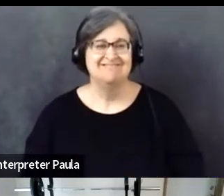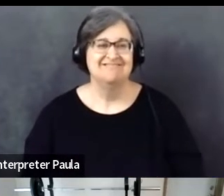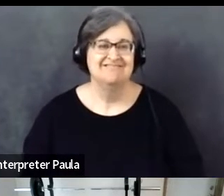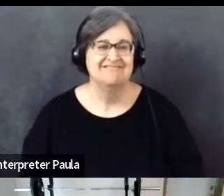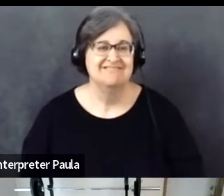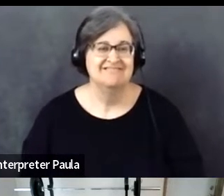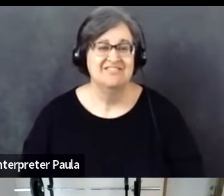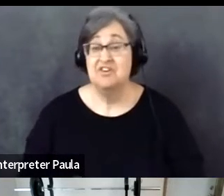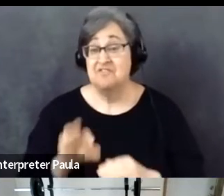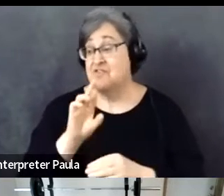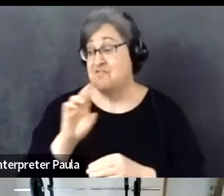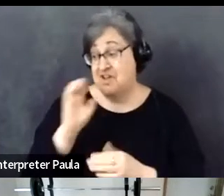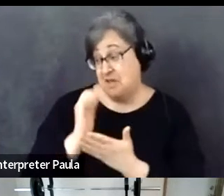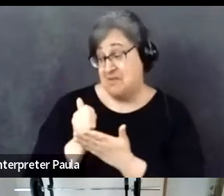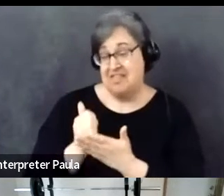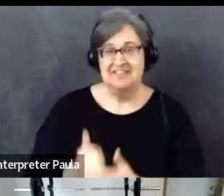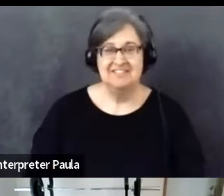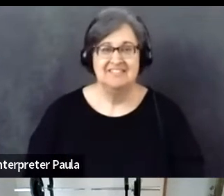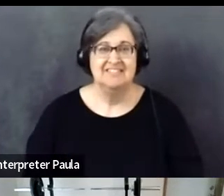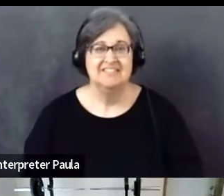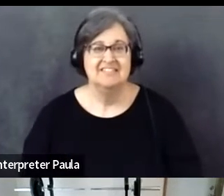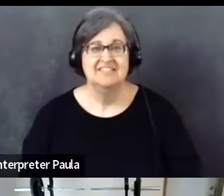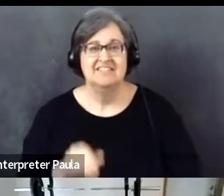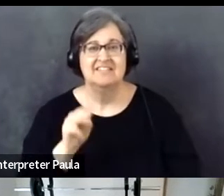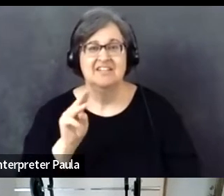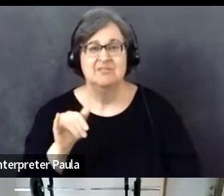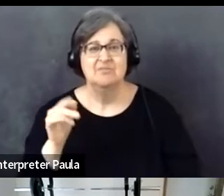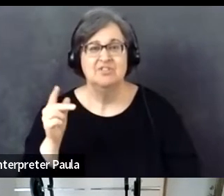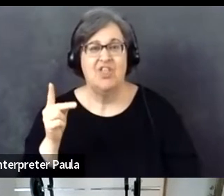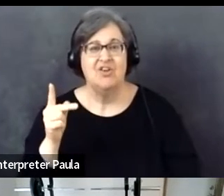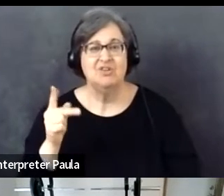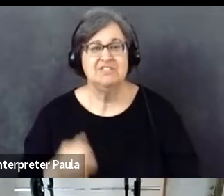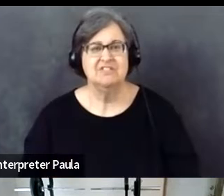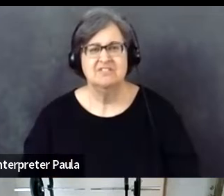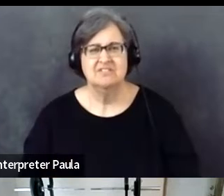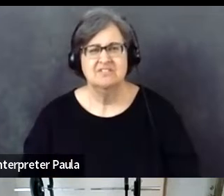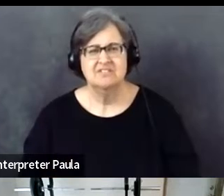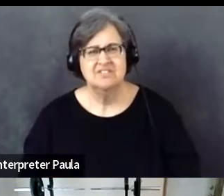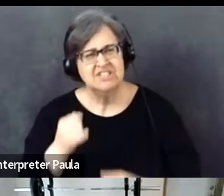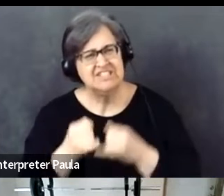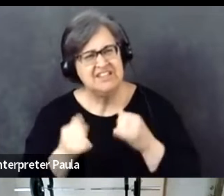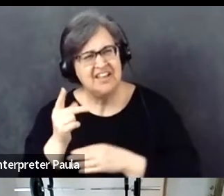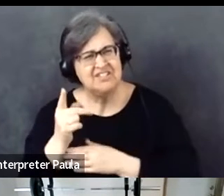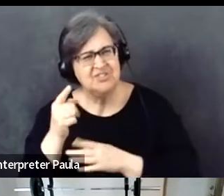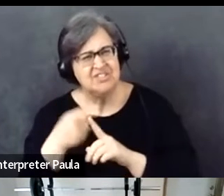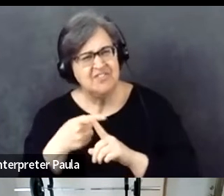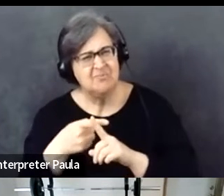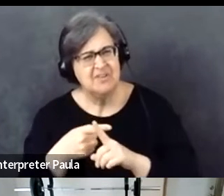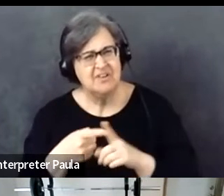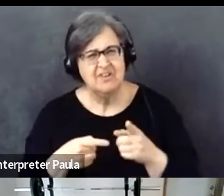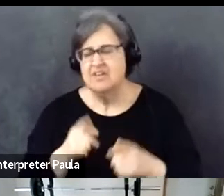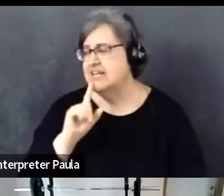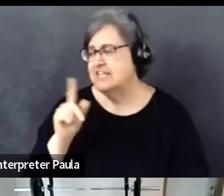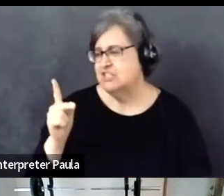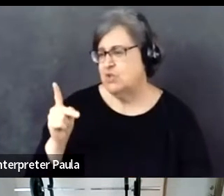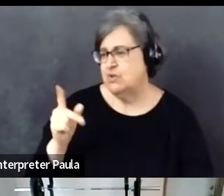I work for free. it's this Thursday. I knew it was is it the last Thursday of every month? It is Thursday.